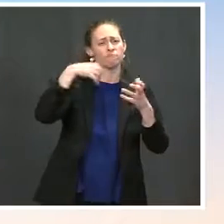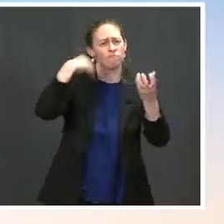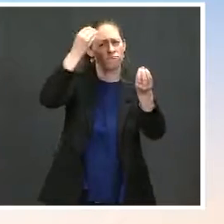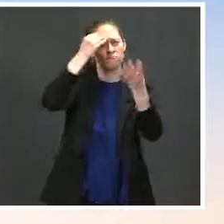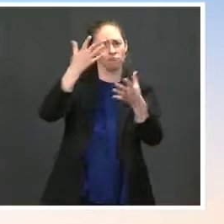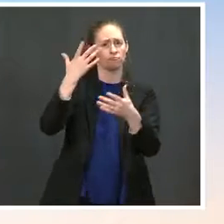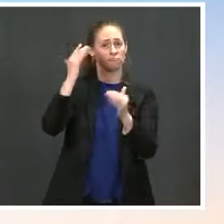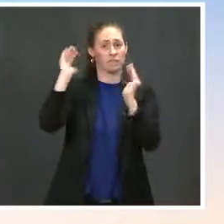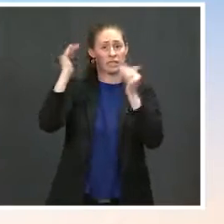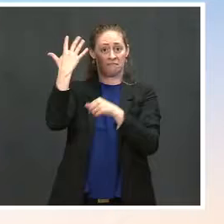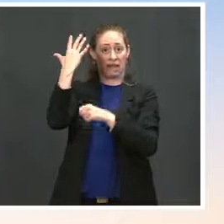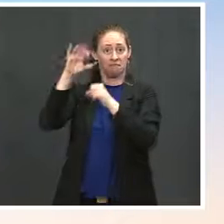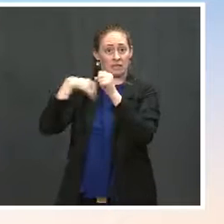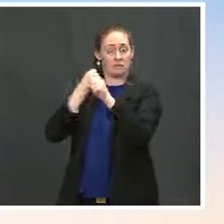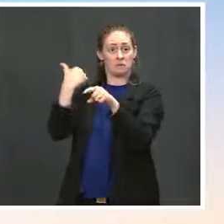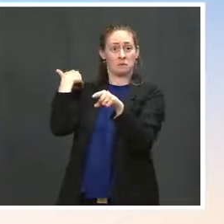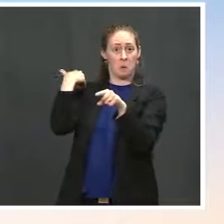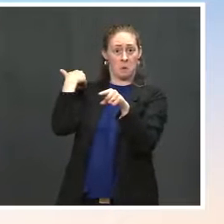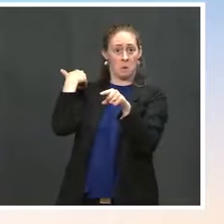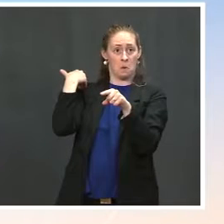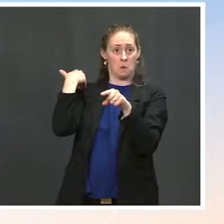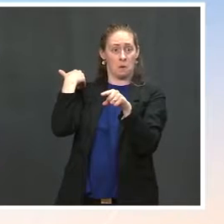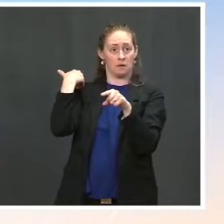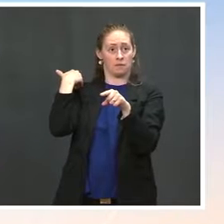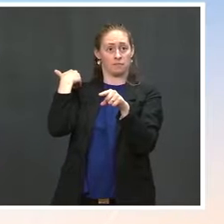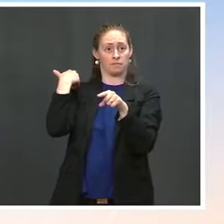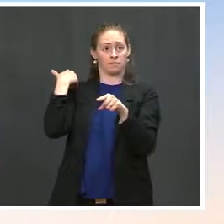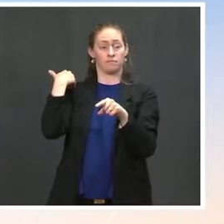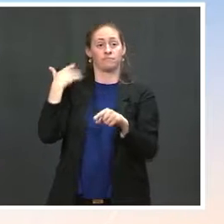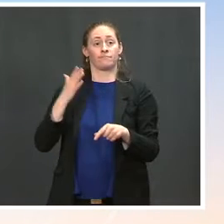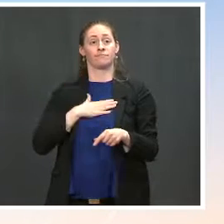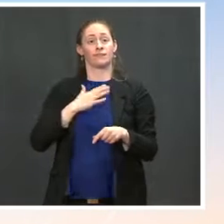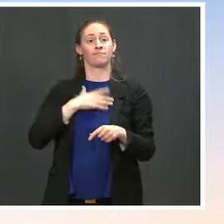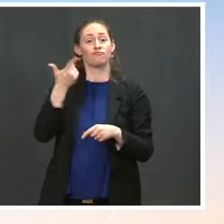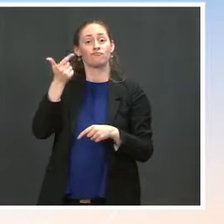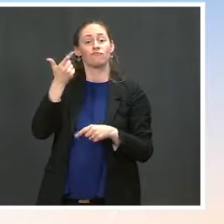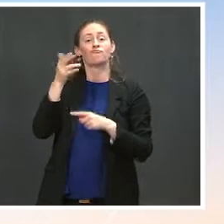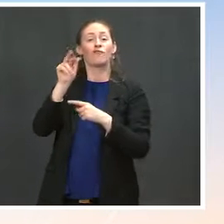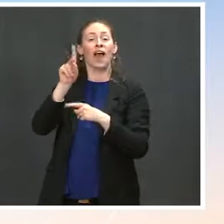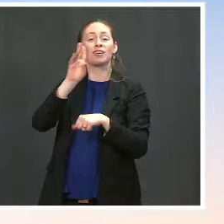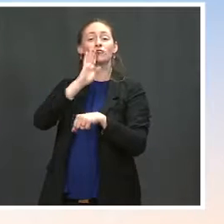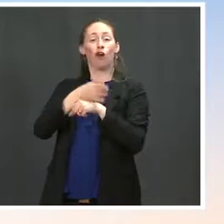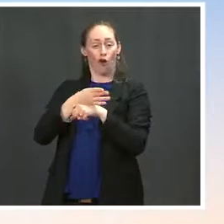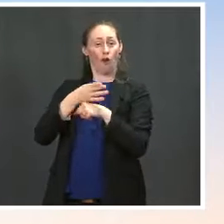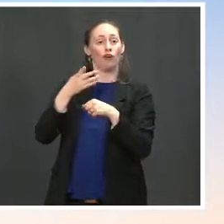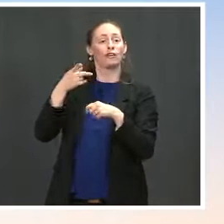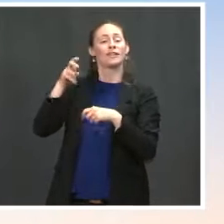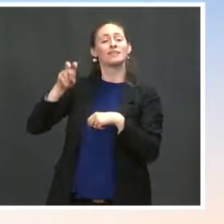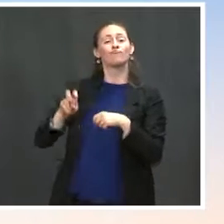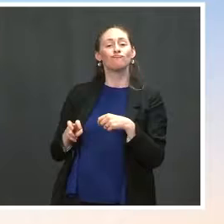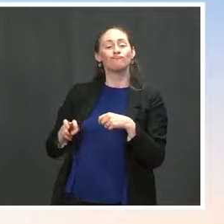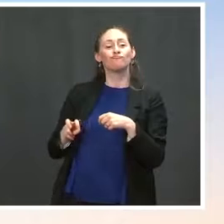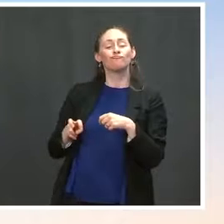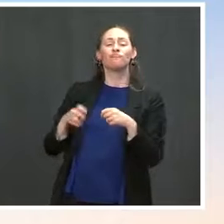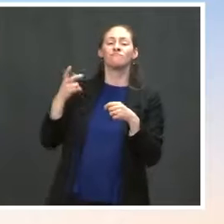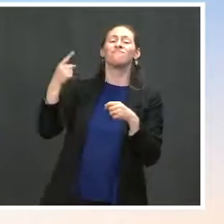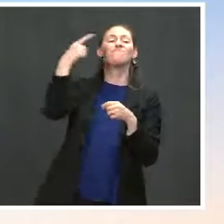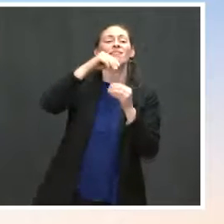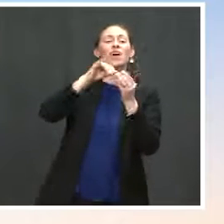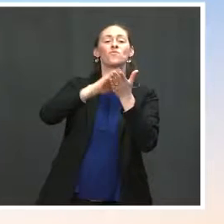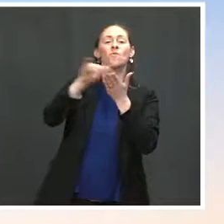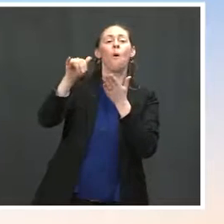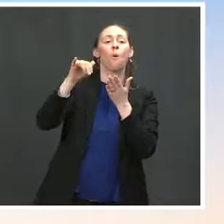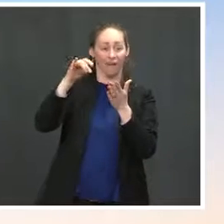I had my granddaughter on my knee in New York and signed the Paris Agreement. And that was a great moment